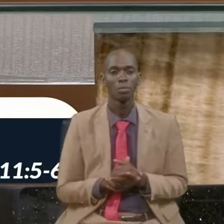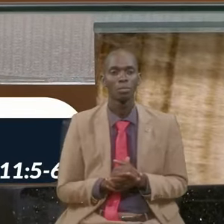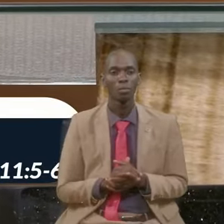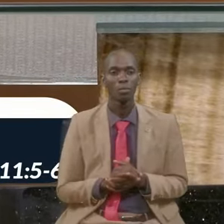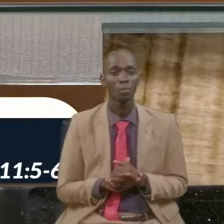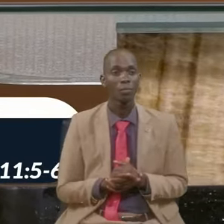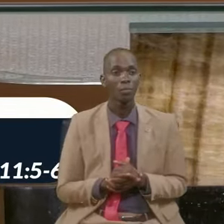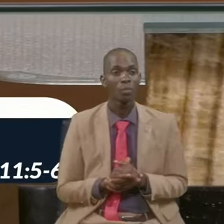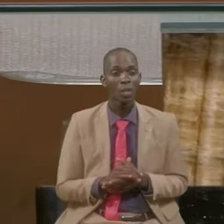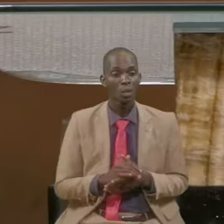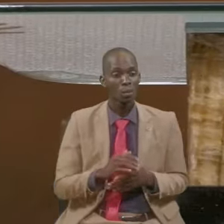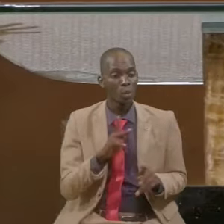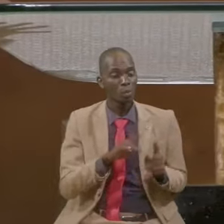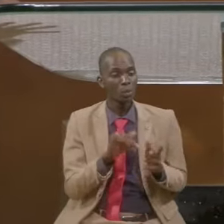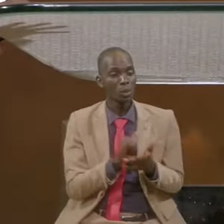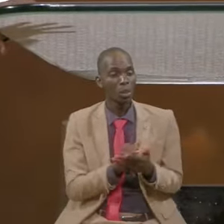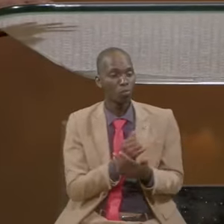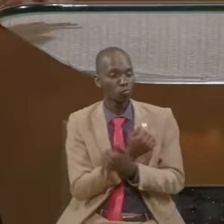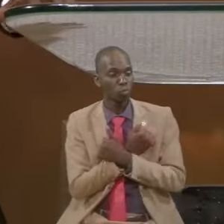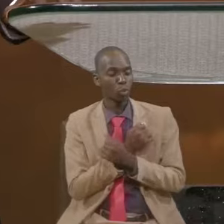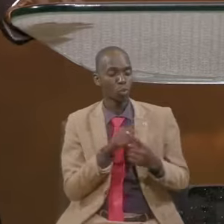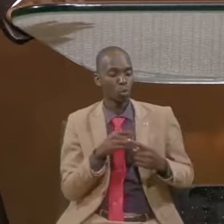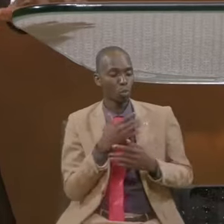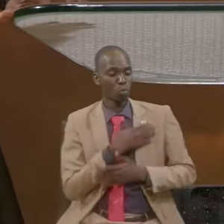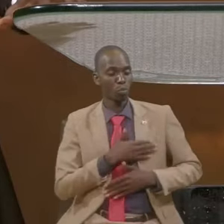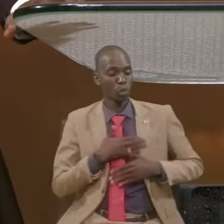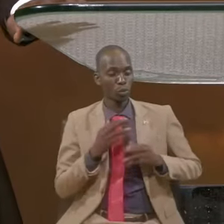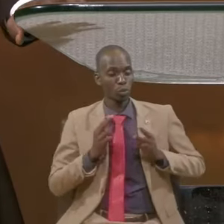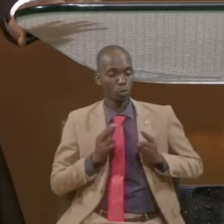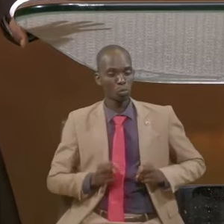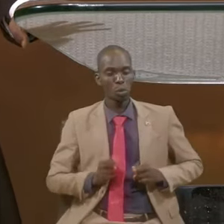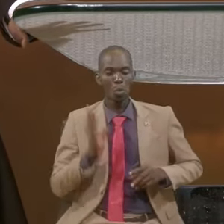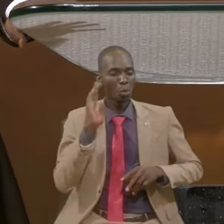Men pleasers will not make it.